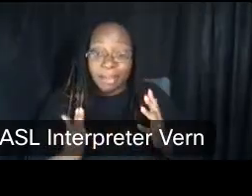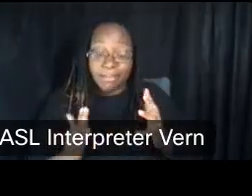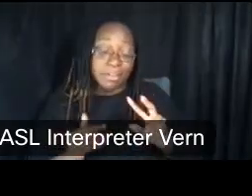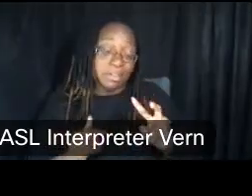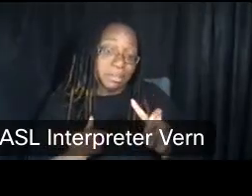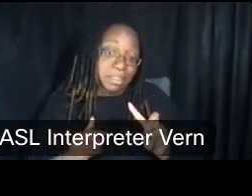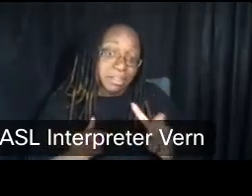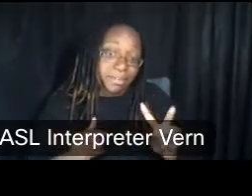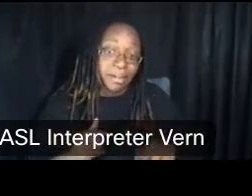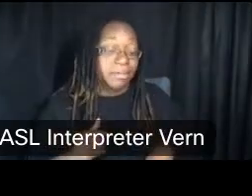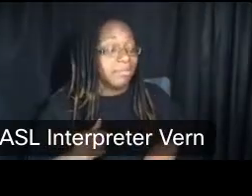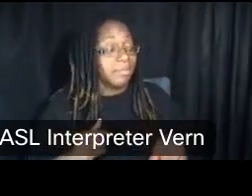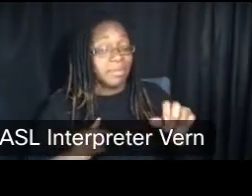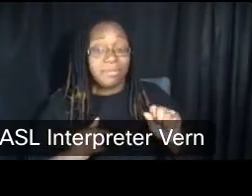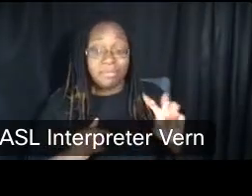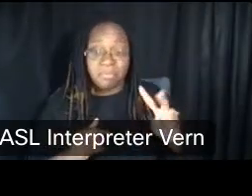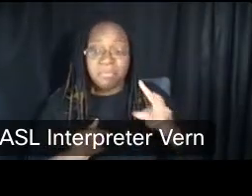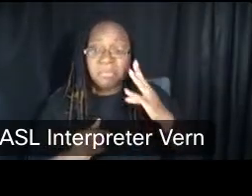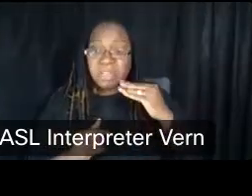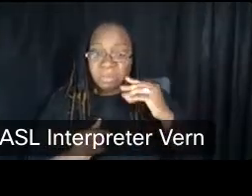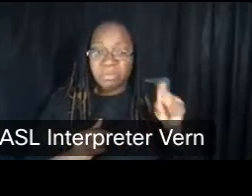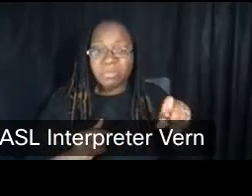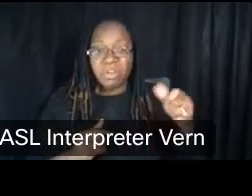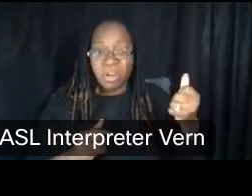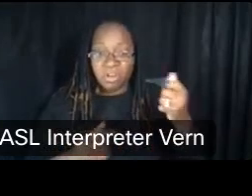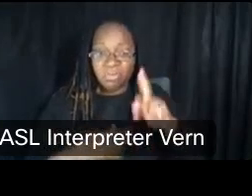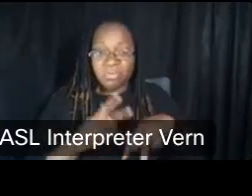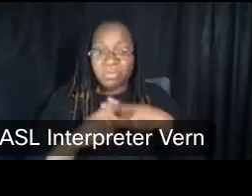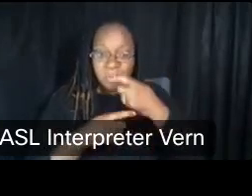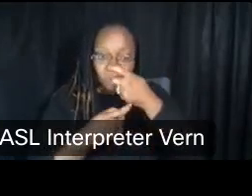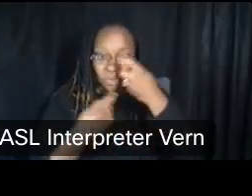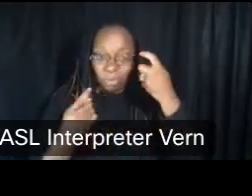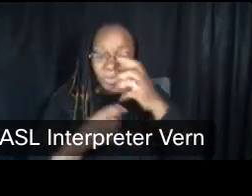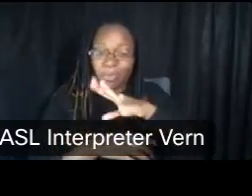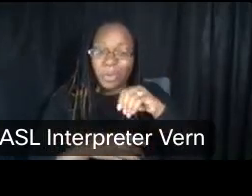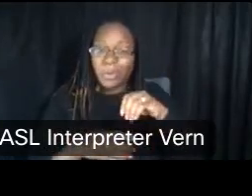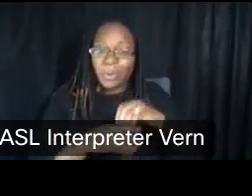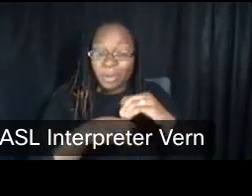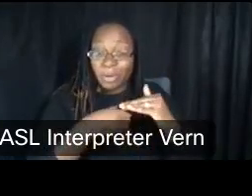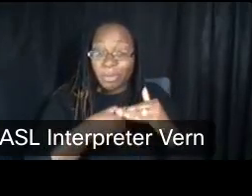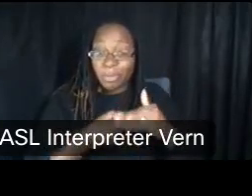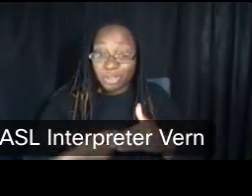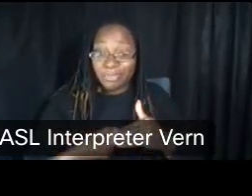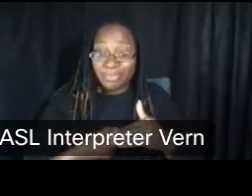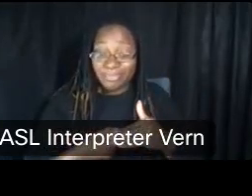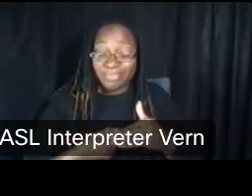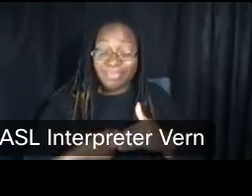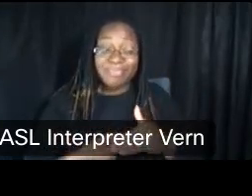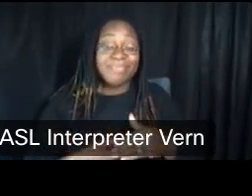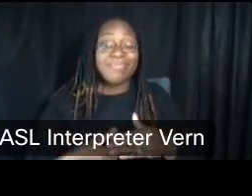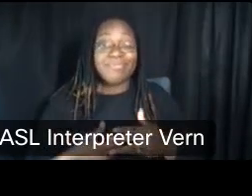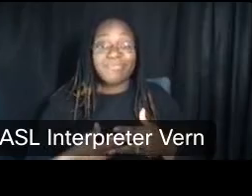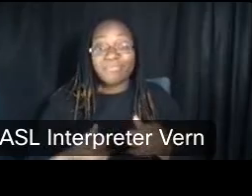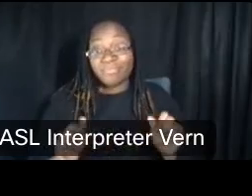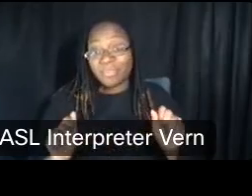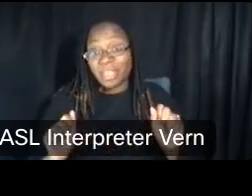of trauma, including oppression. And that this may be